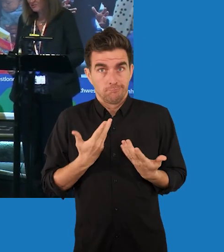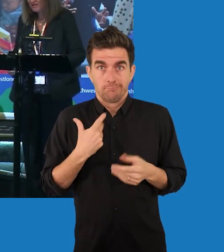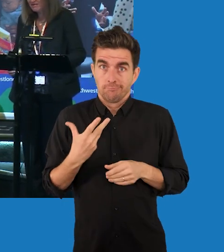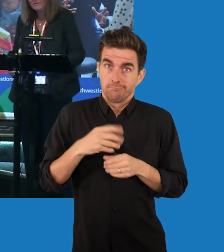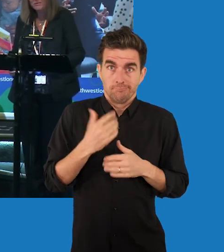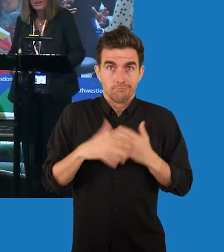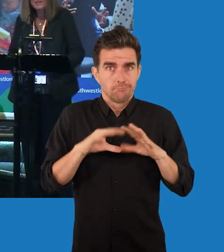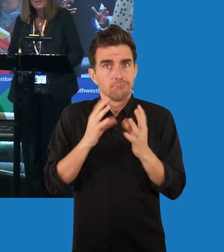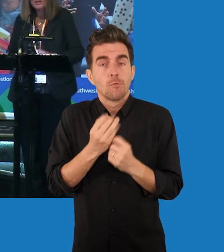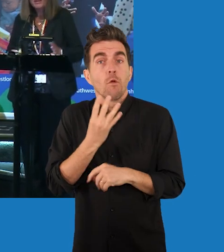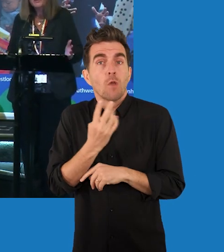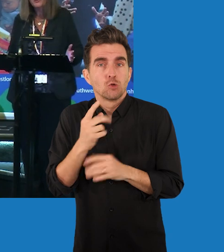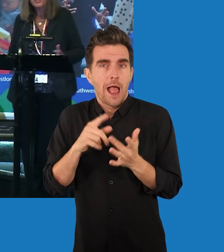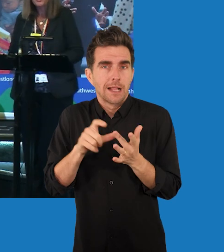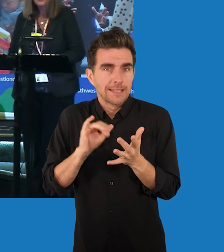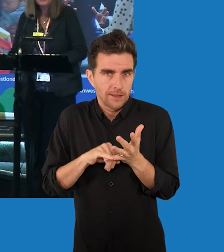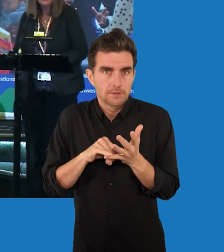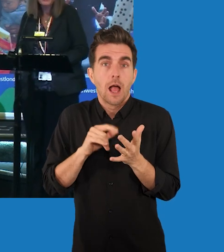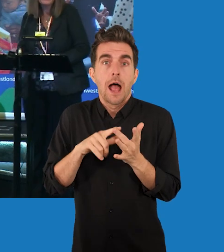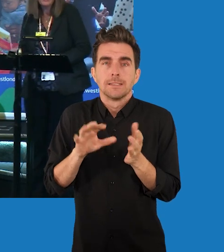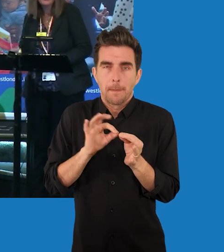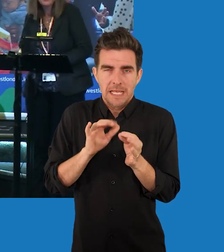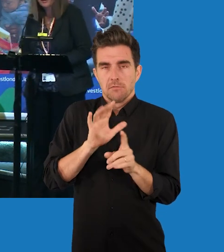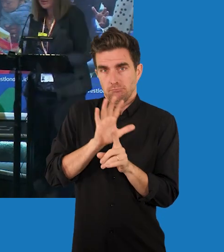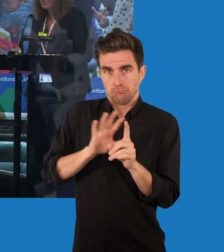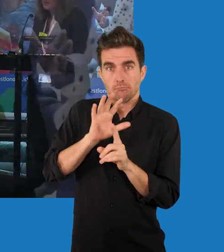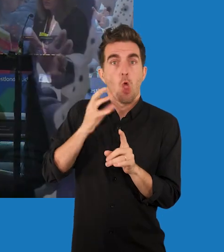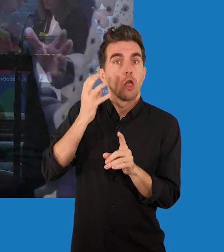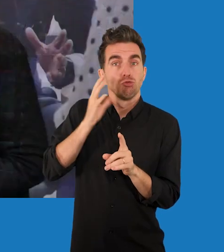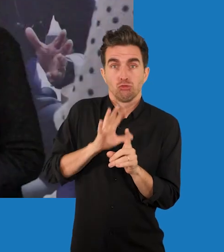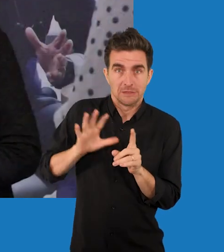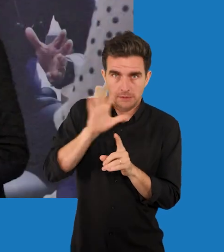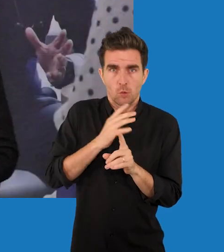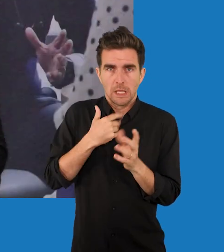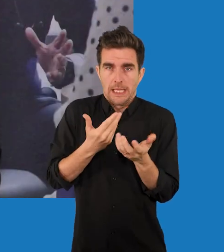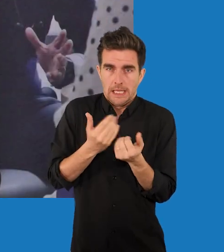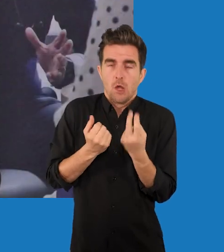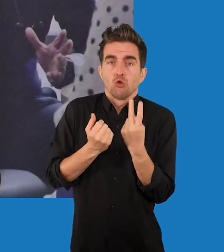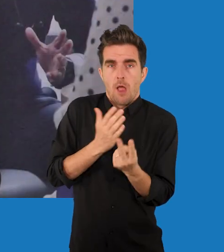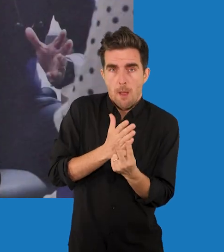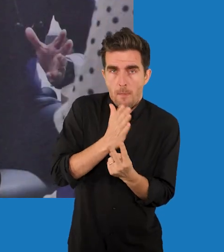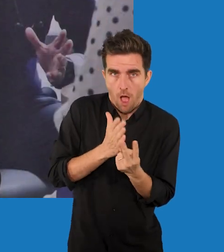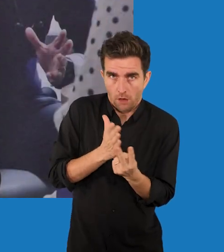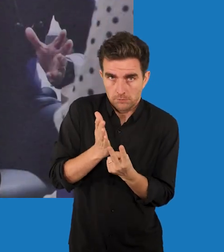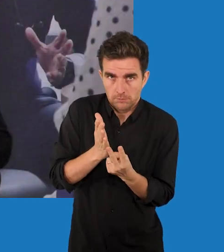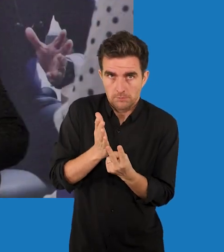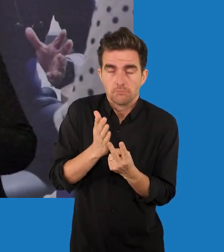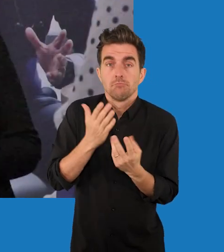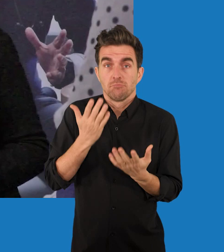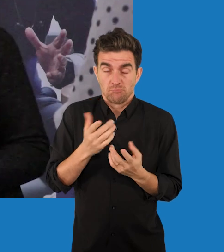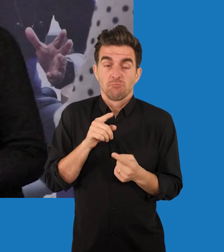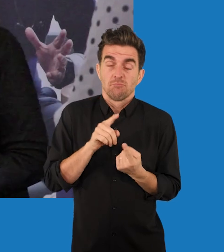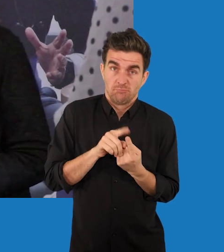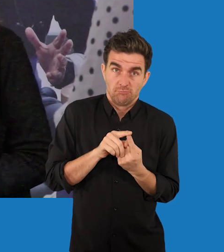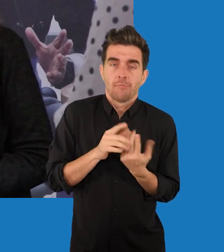So when we came into being, there's 42 ICSs and ICBs across the country, and we are split into